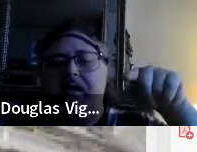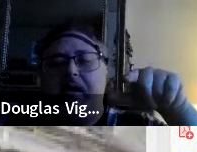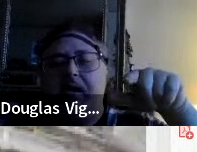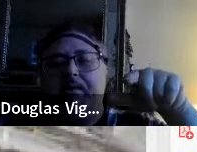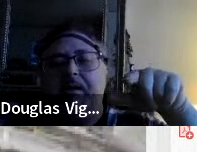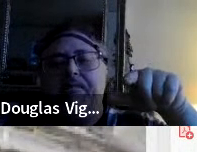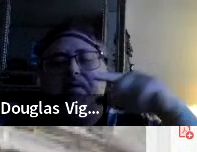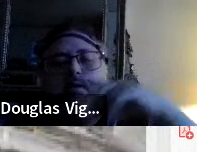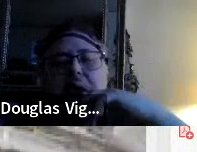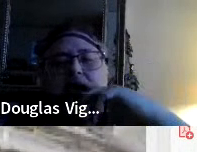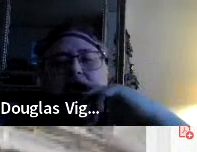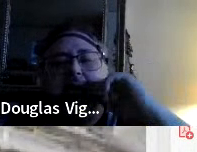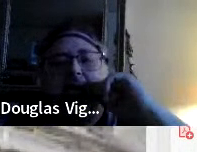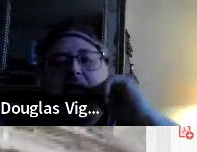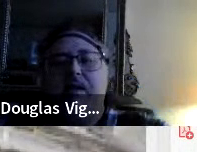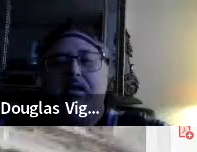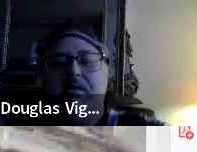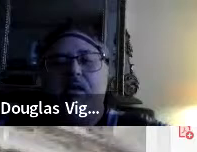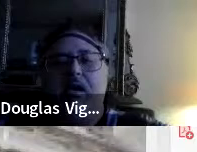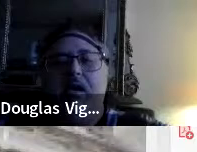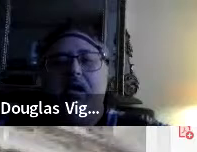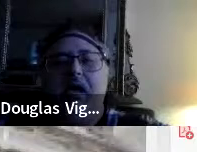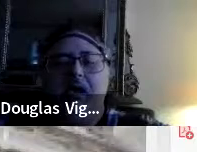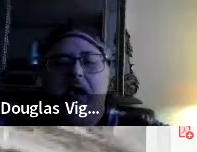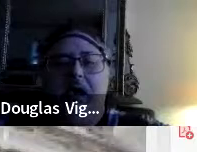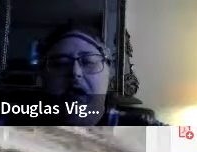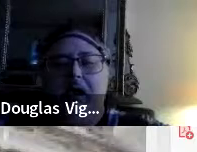little confused. I was,